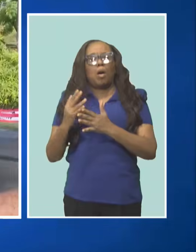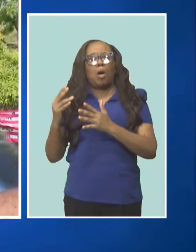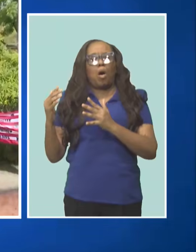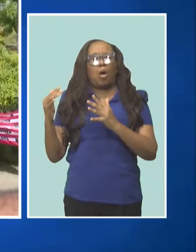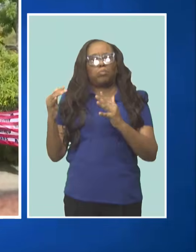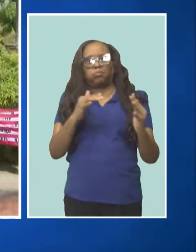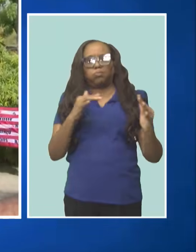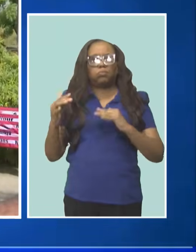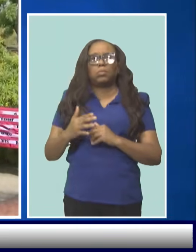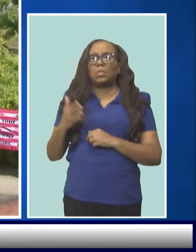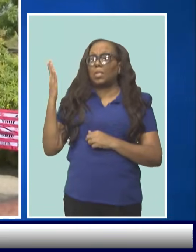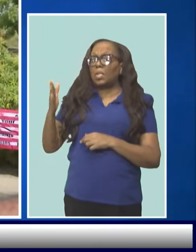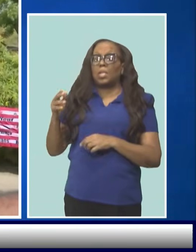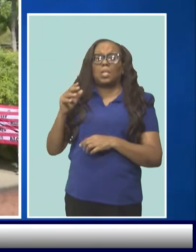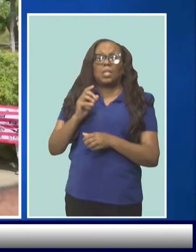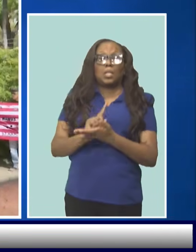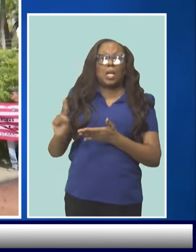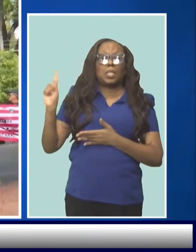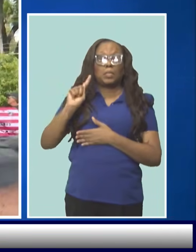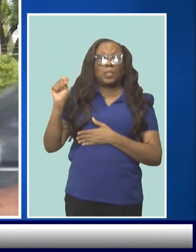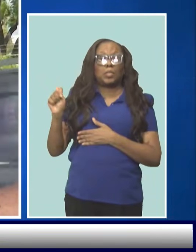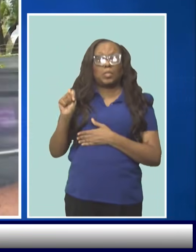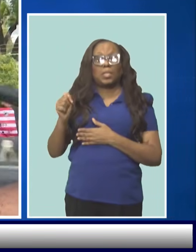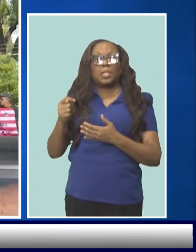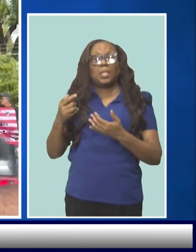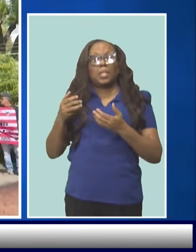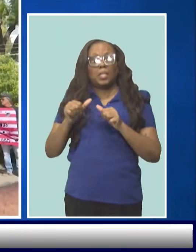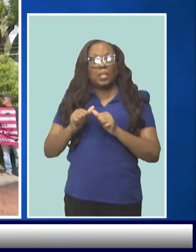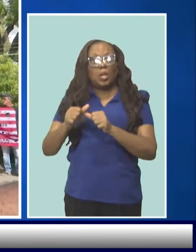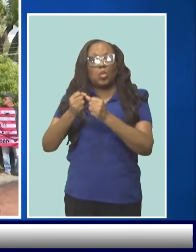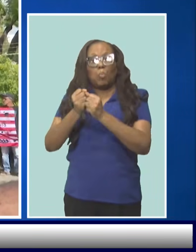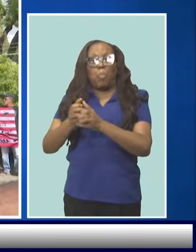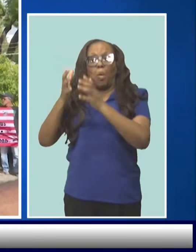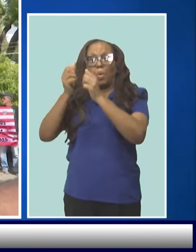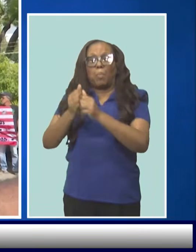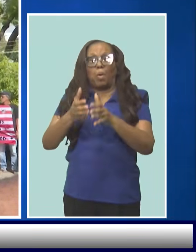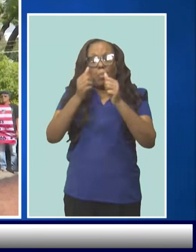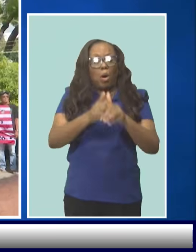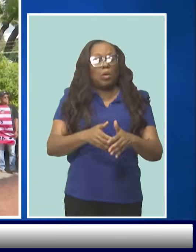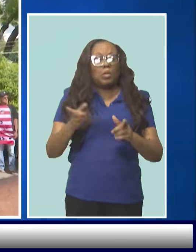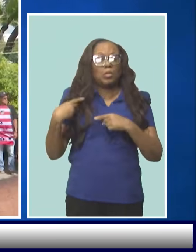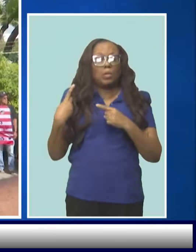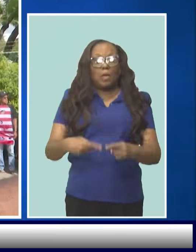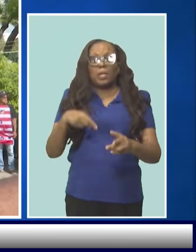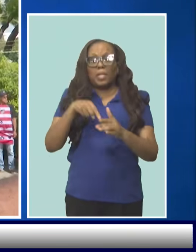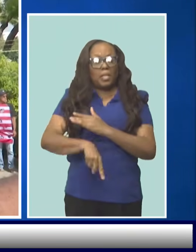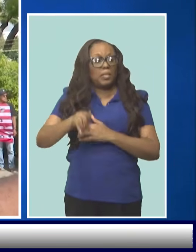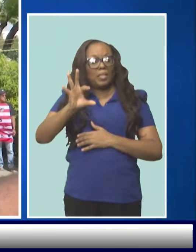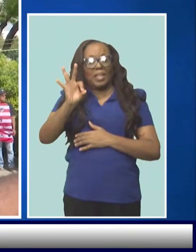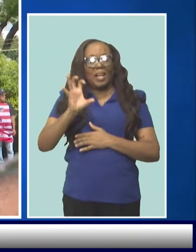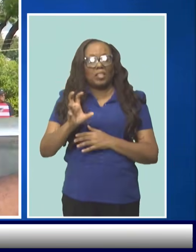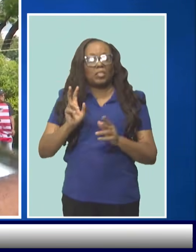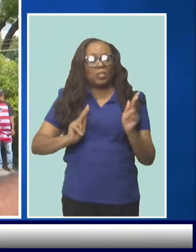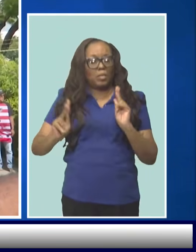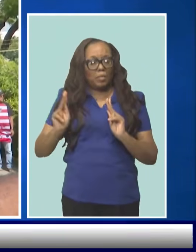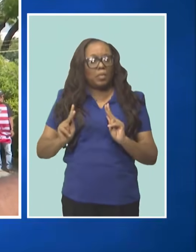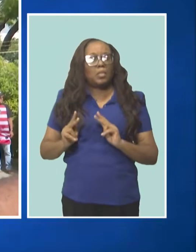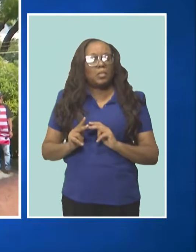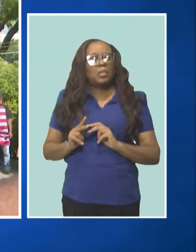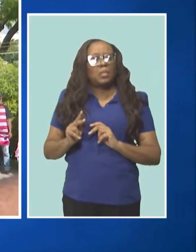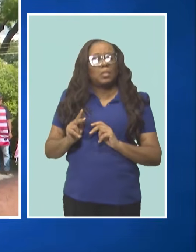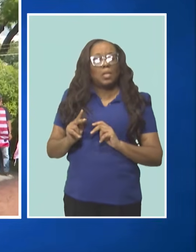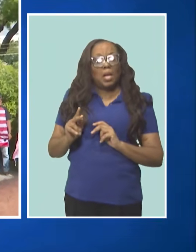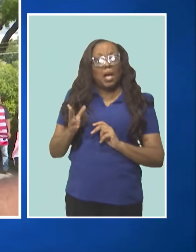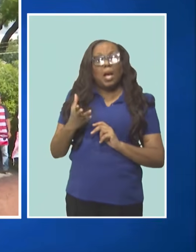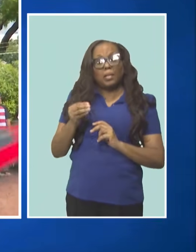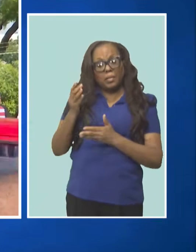as of Tuesday last week, the 18th of March. So far, they've killed some 900 civilians, most of whom are children. And so